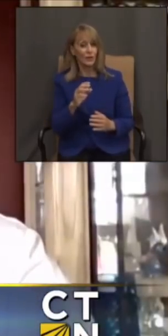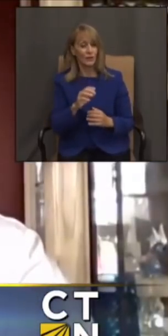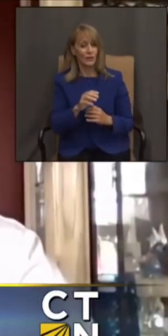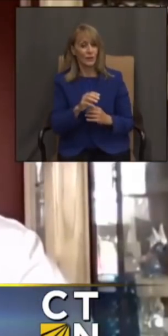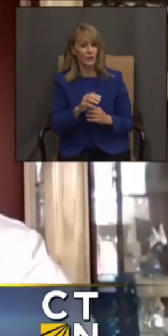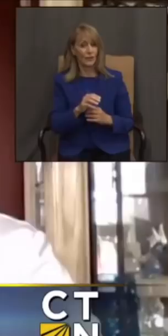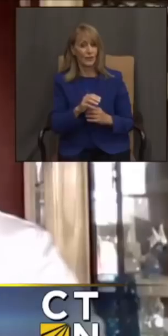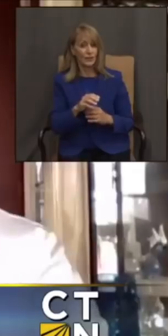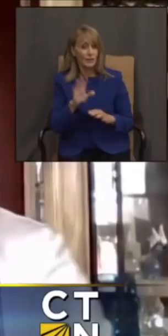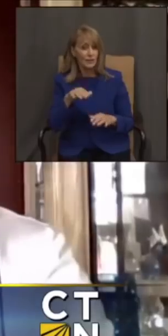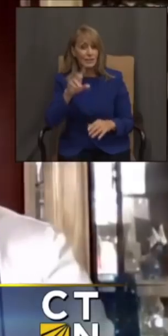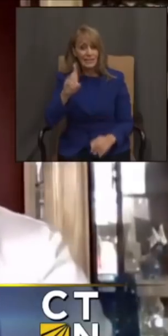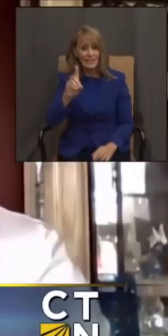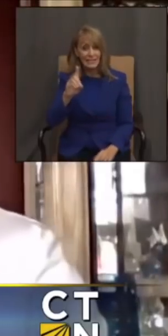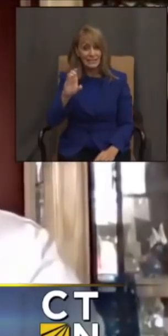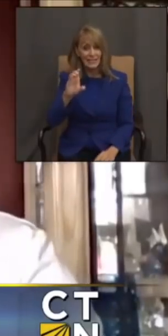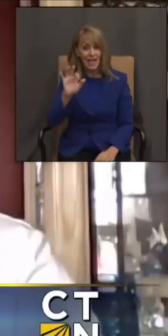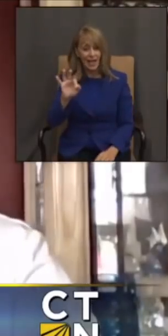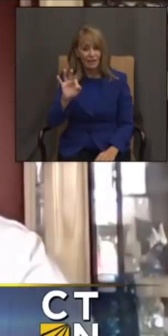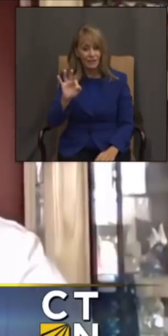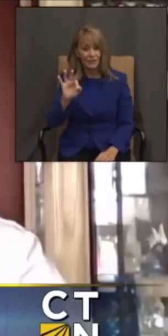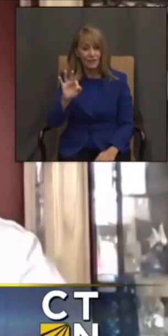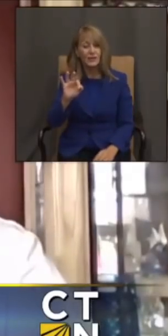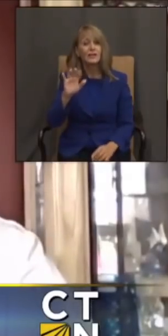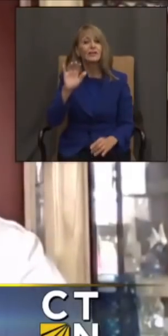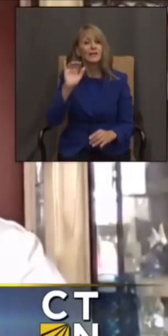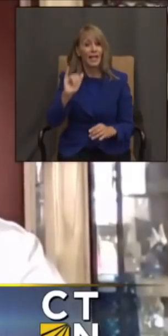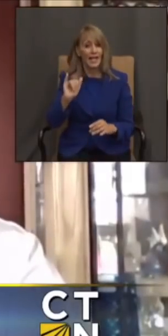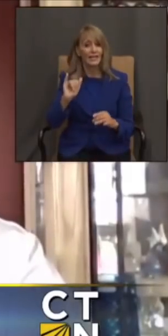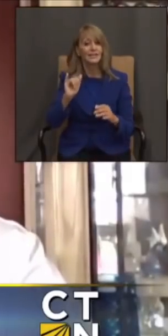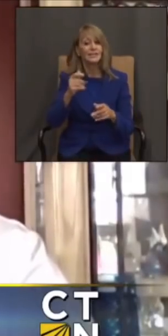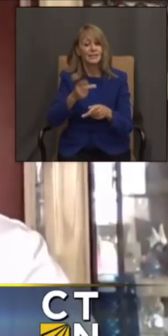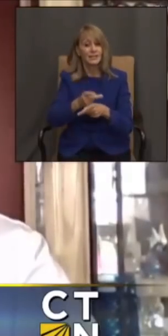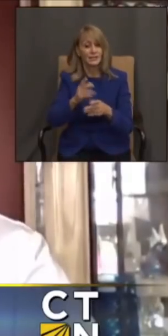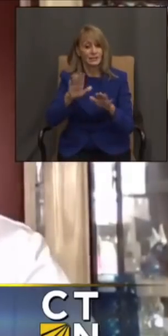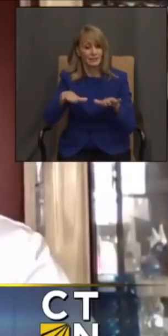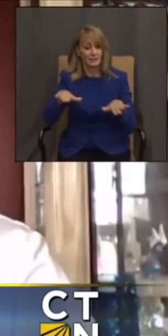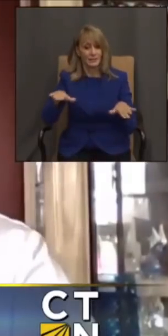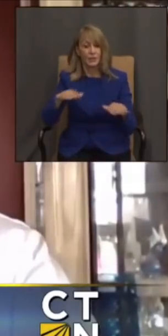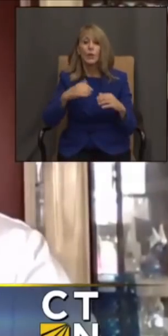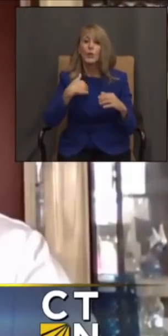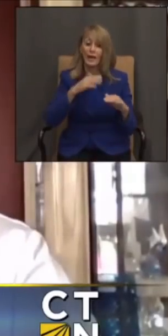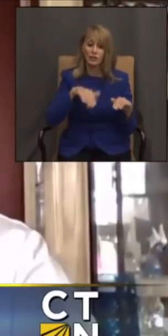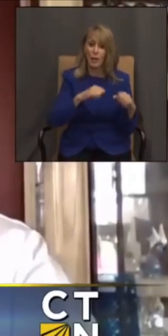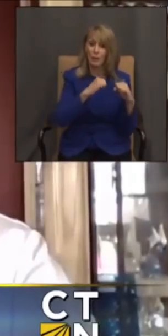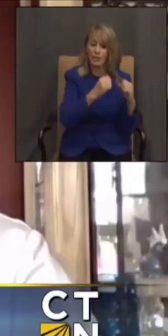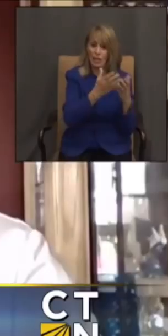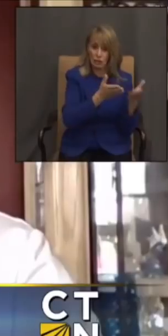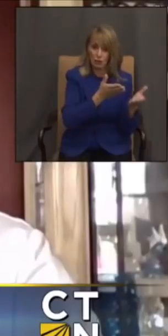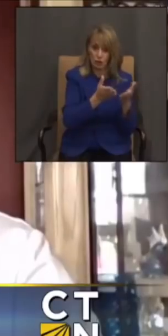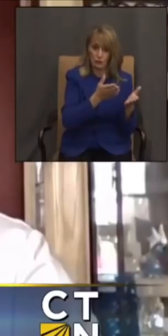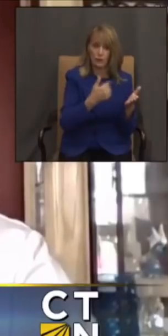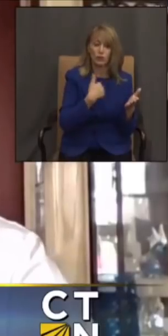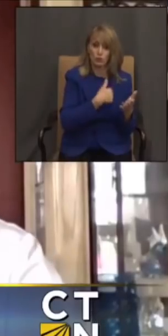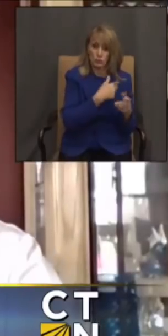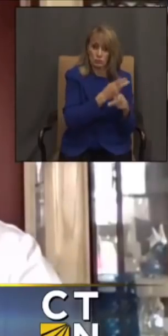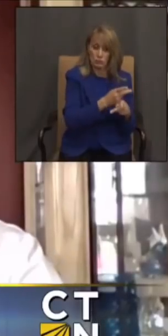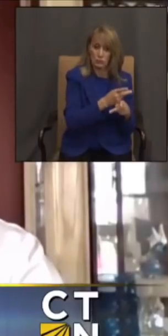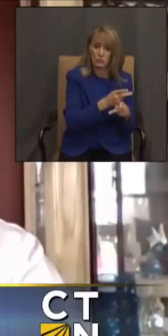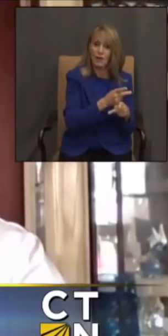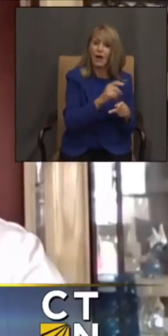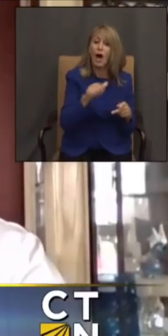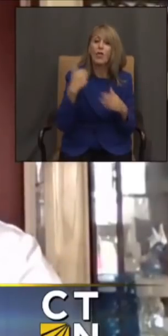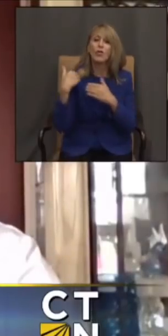that DCF is a consolidated child welfare jurisdiction. So along with the Child Protective Services piece of who we are